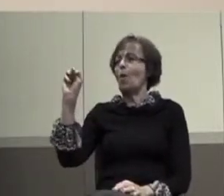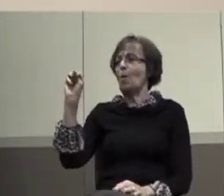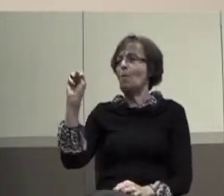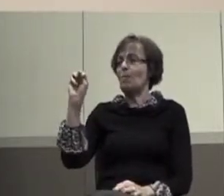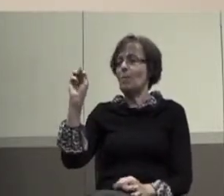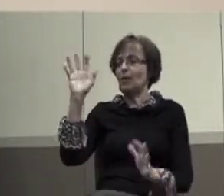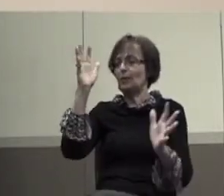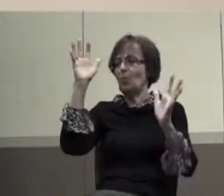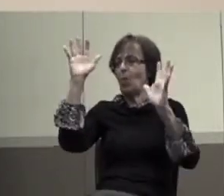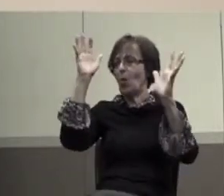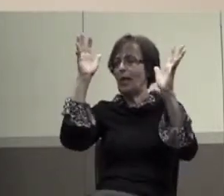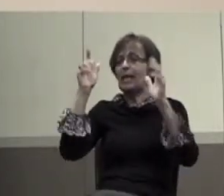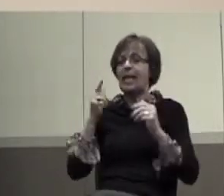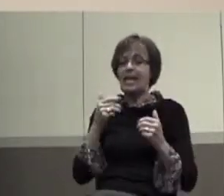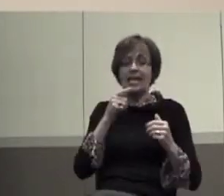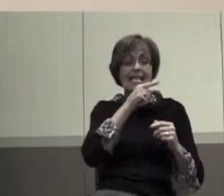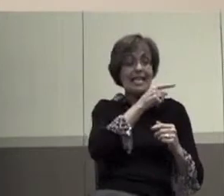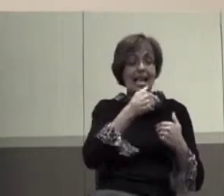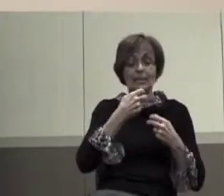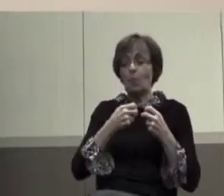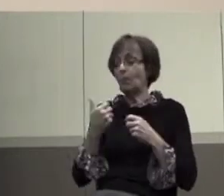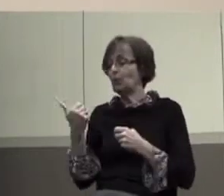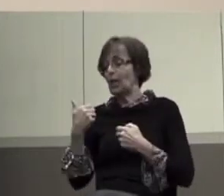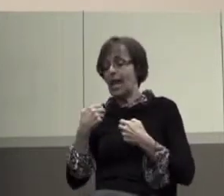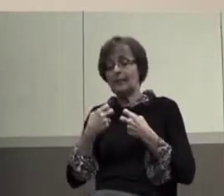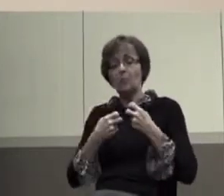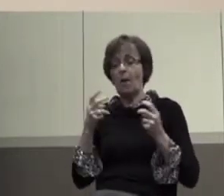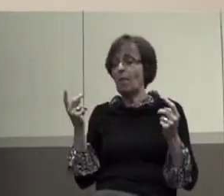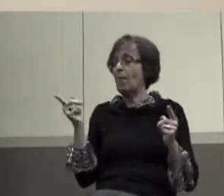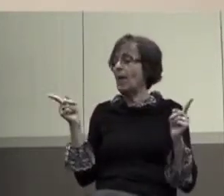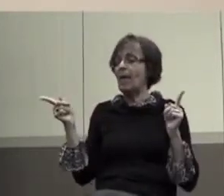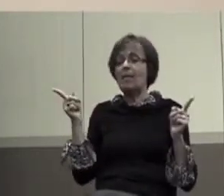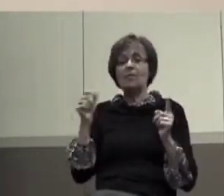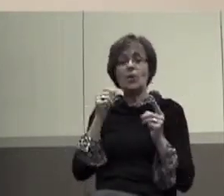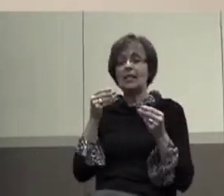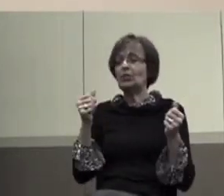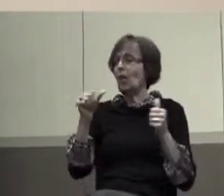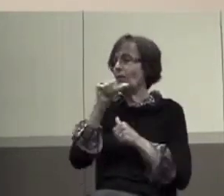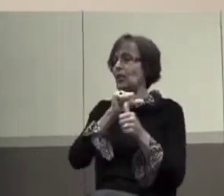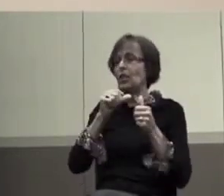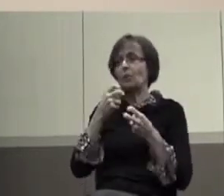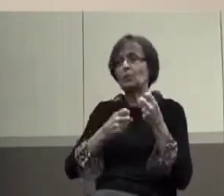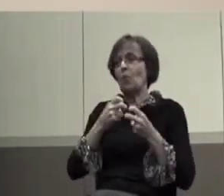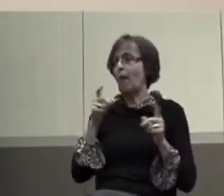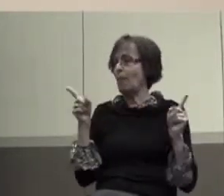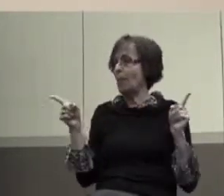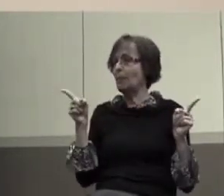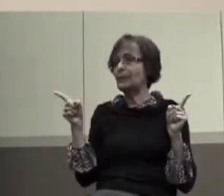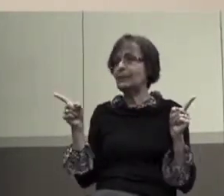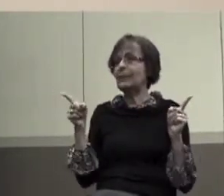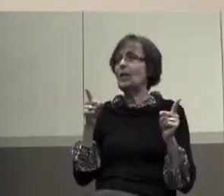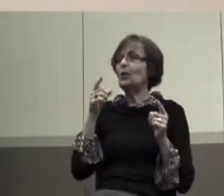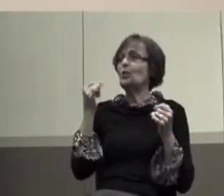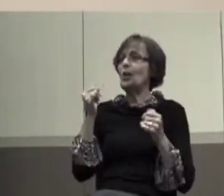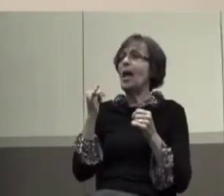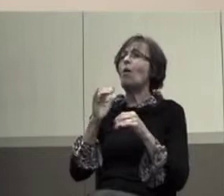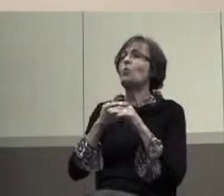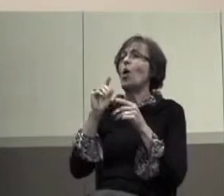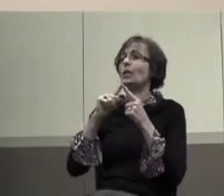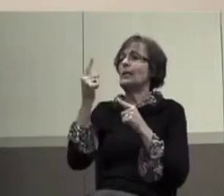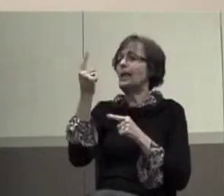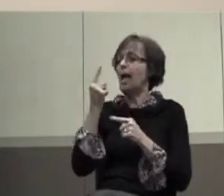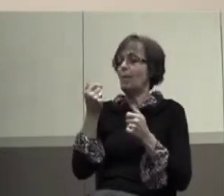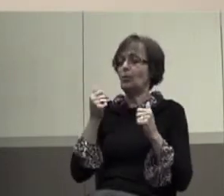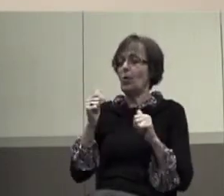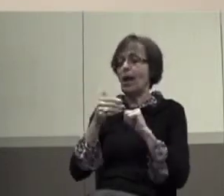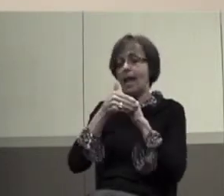brewing. He's got a problem, she's got a problem, neither person is solving the other person's problem. All right? You're now being called to come in to try